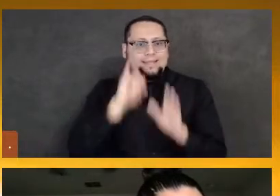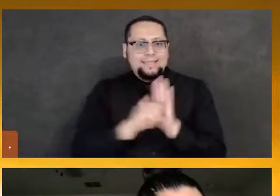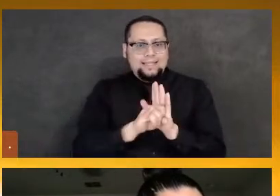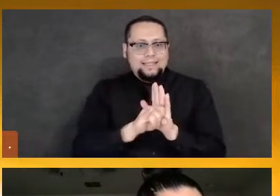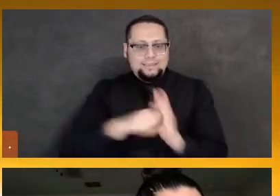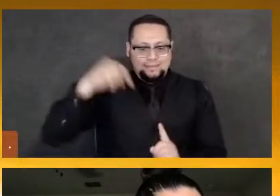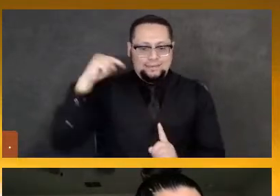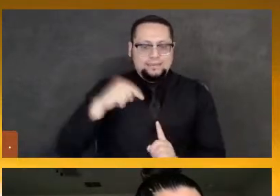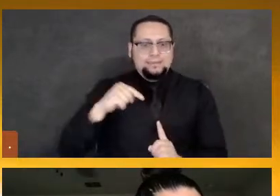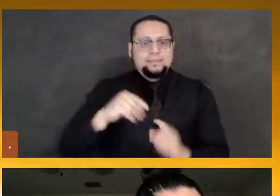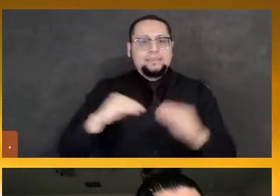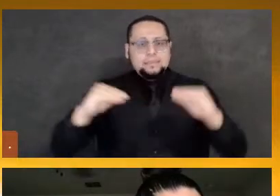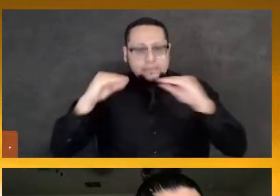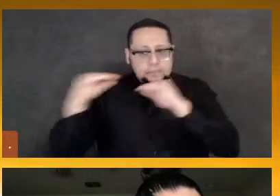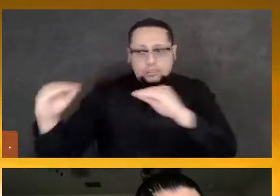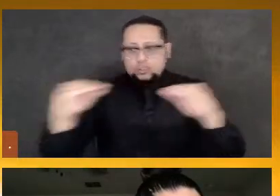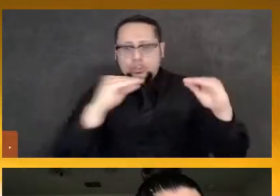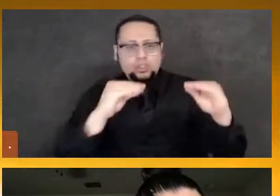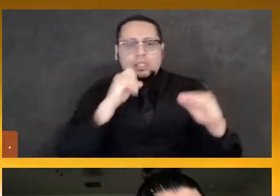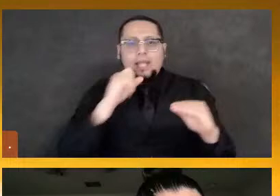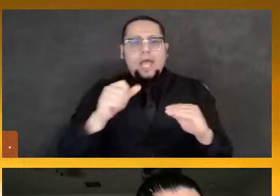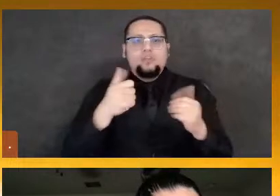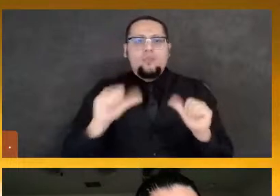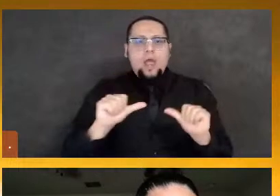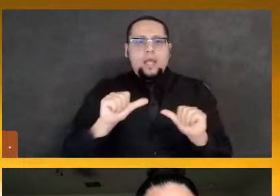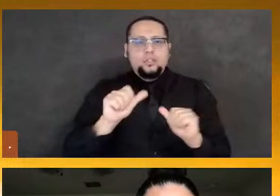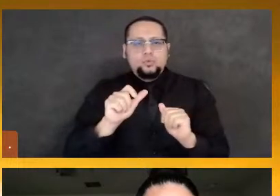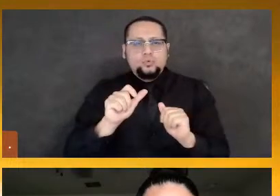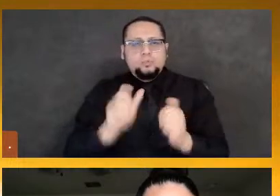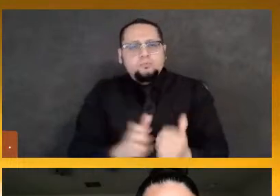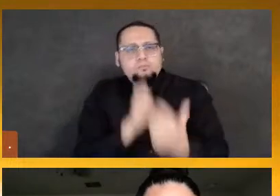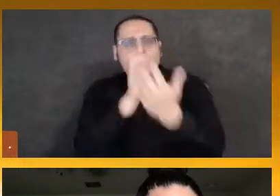are rather than just trying to translate them into Western identities.